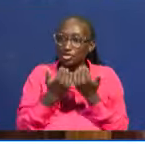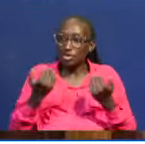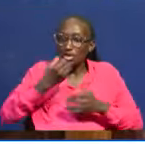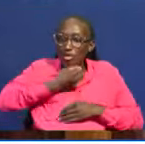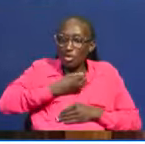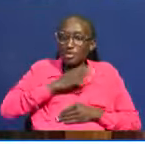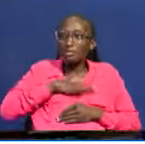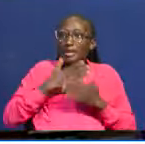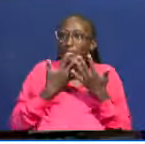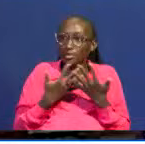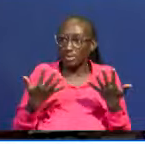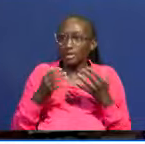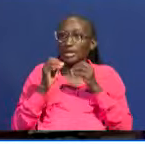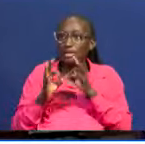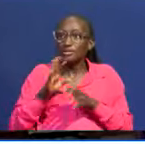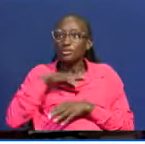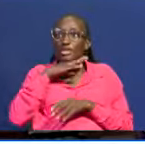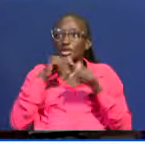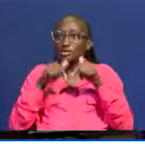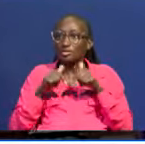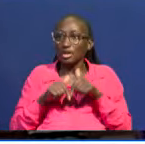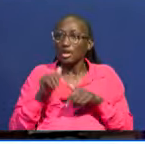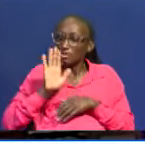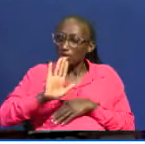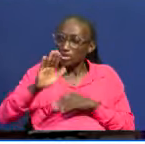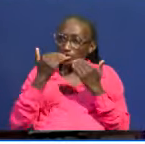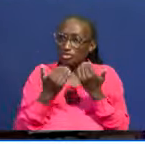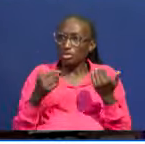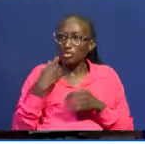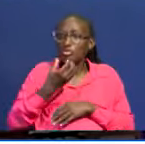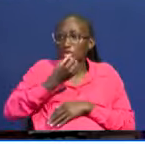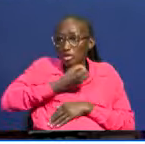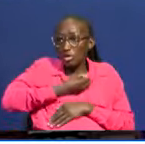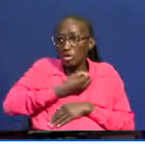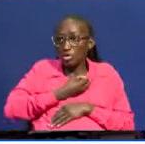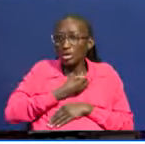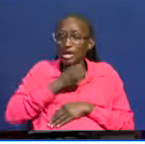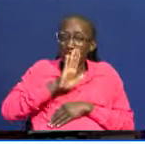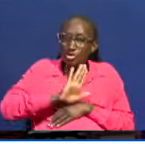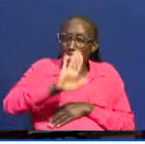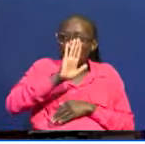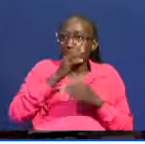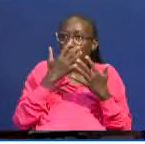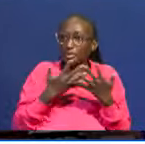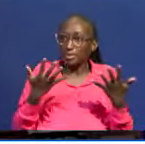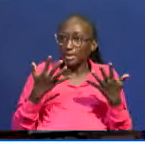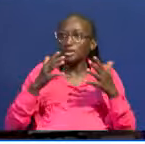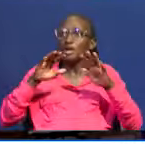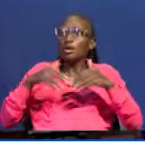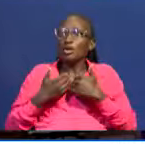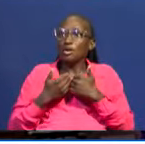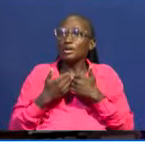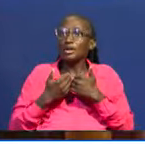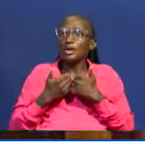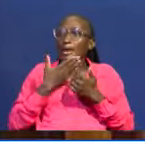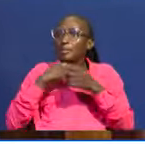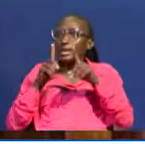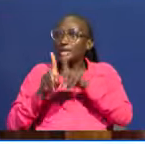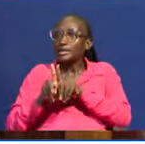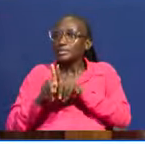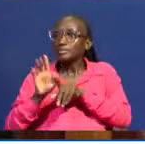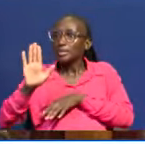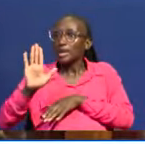my own children? If you die today, will your children be the ones being directors of your properties, or it is the children of your